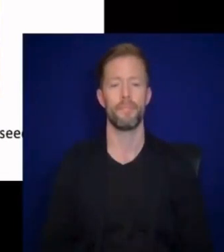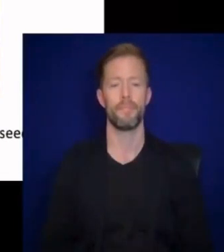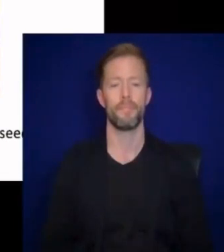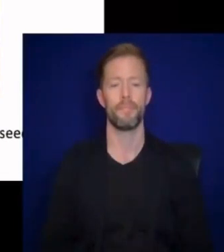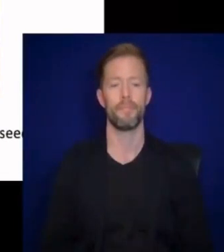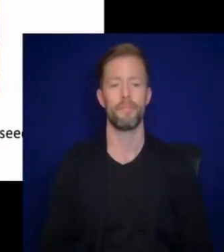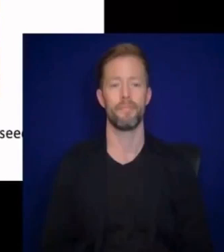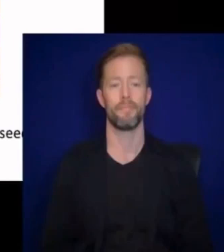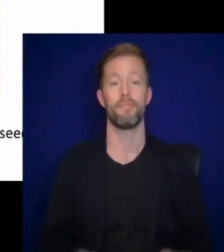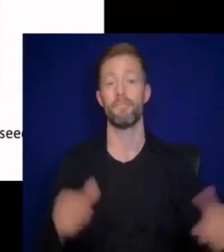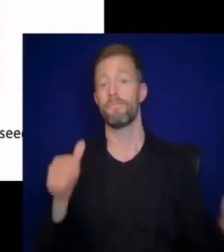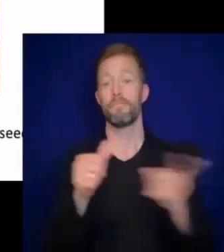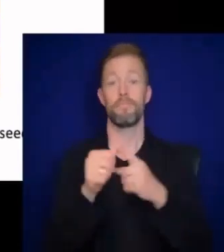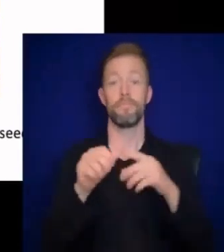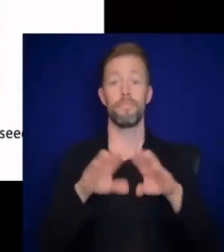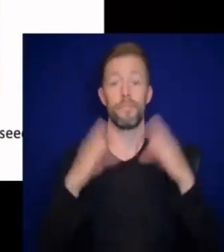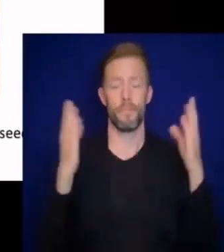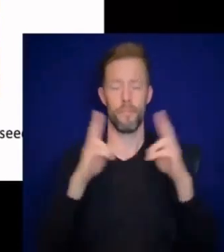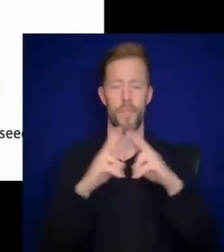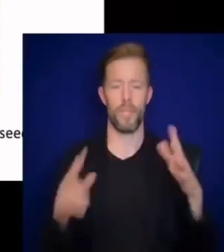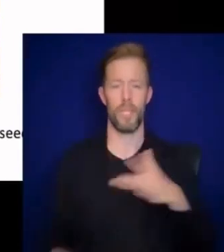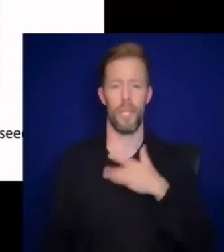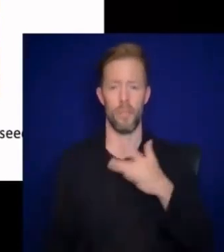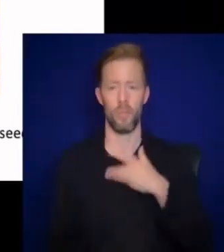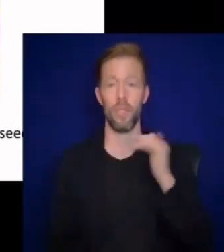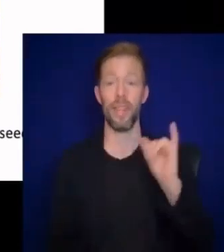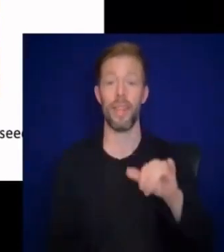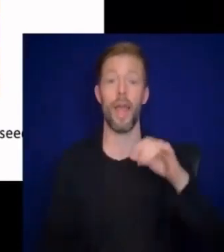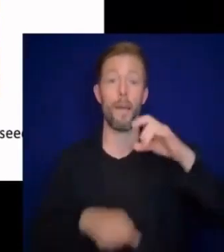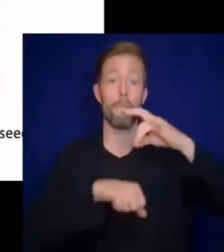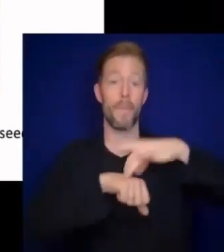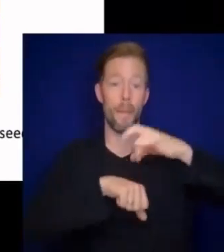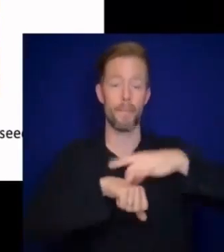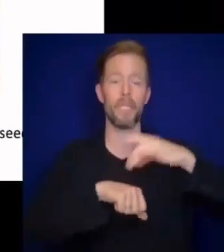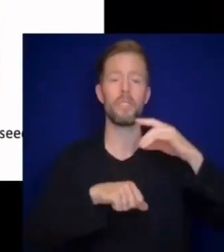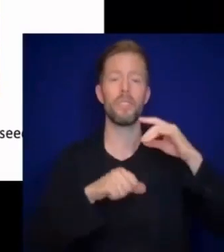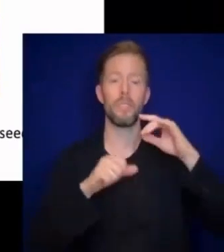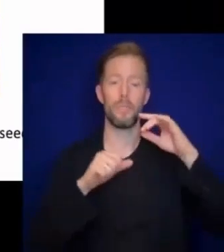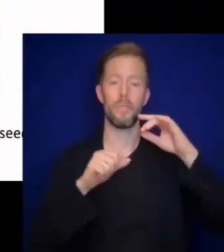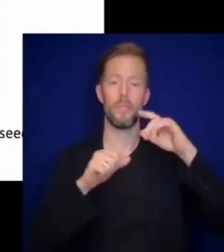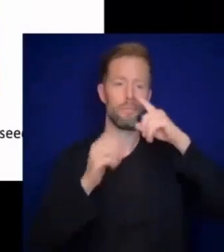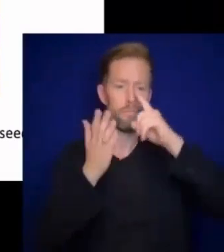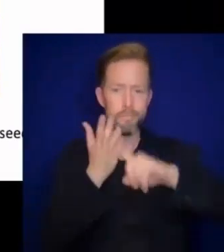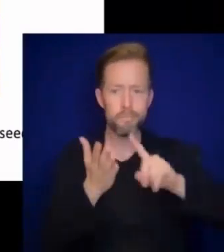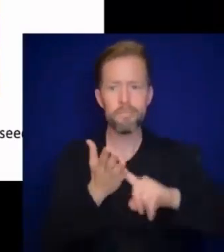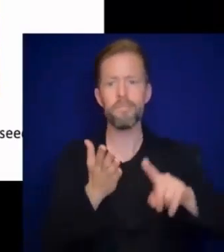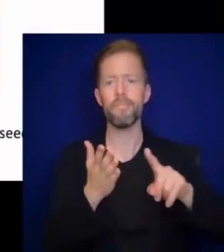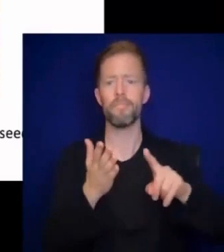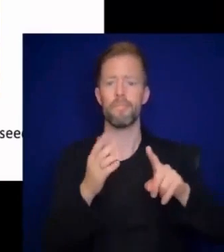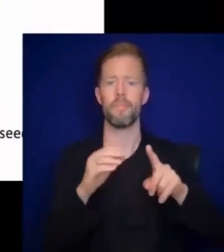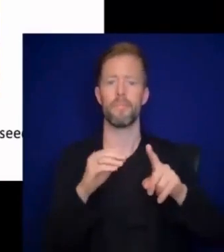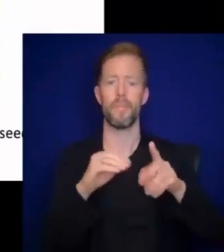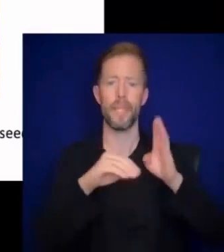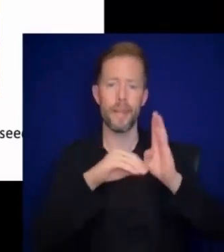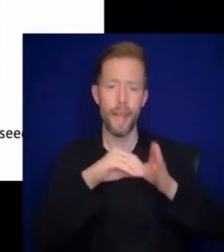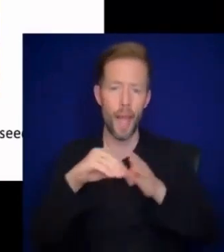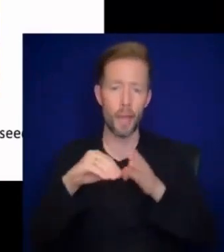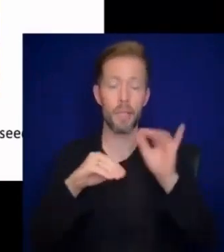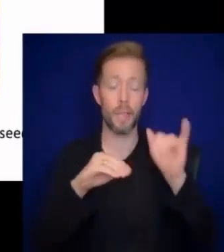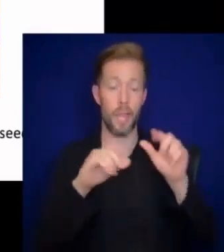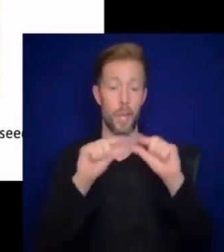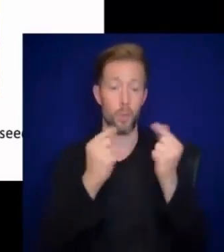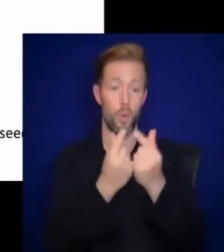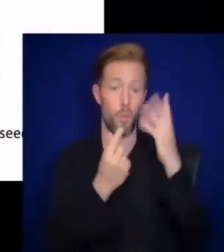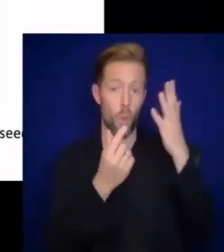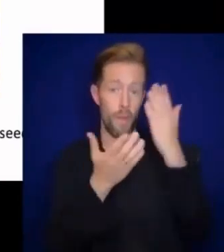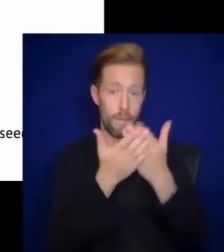very sensory. And so the pumpkins are inspected, they are cut. The